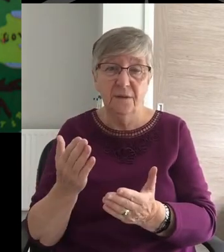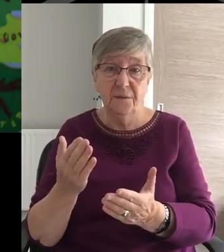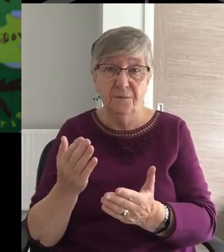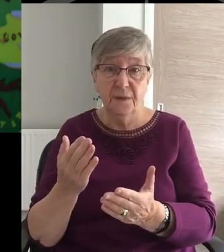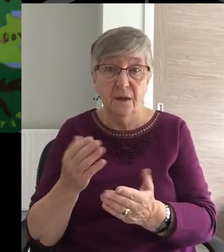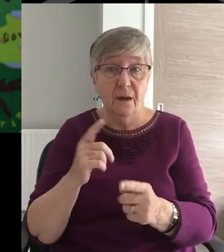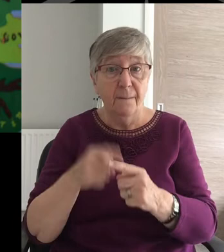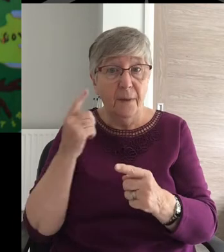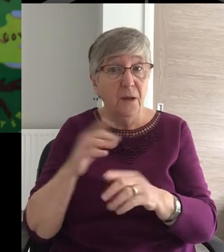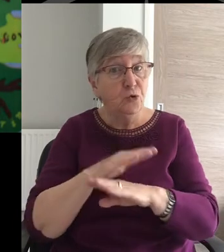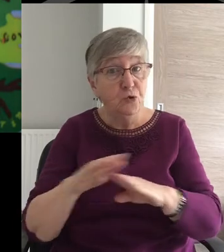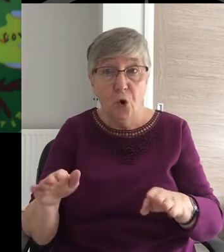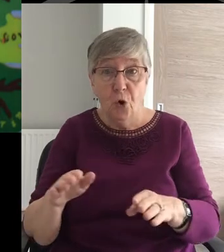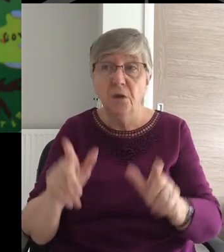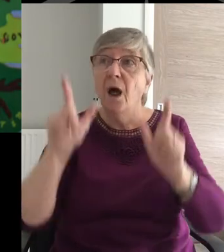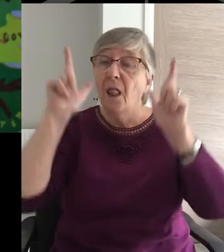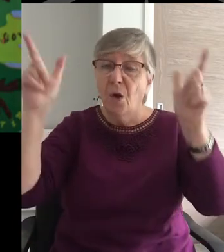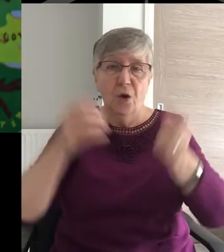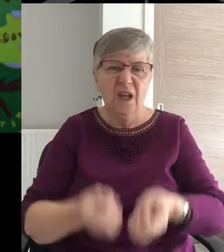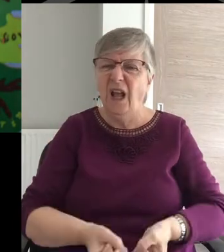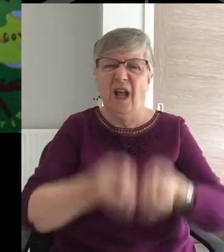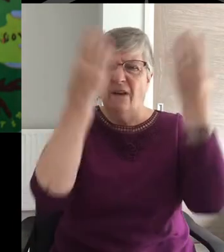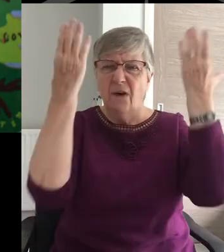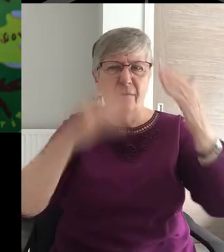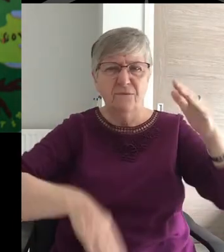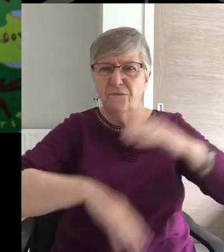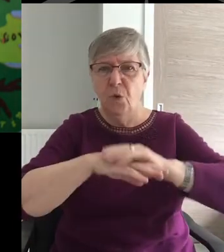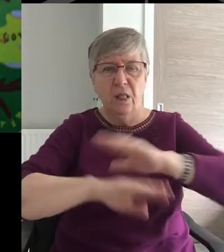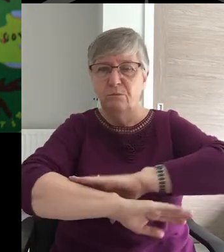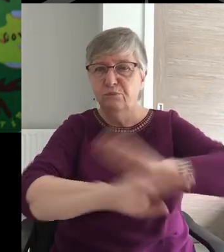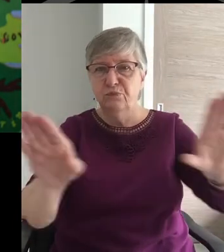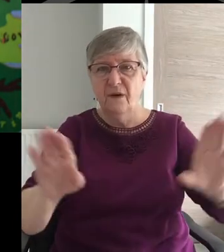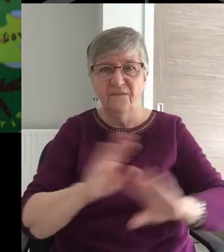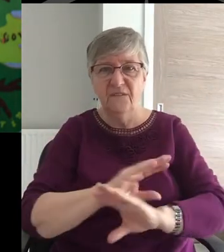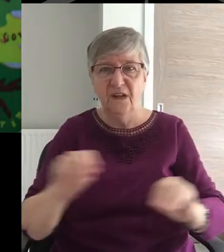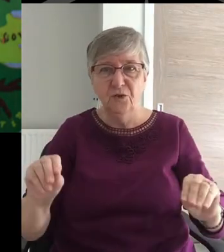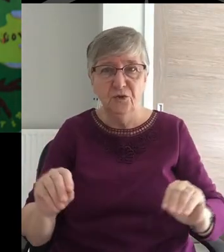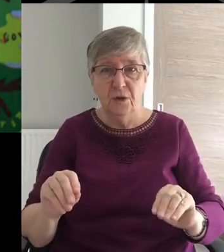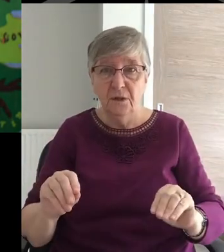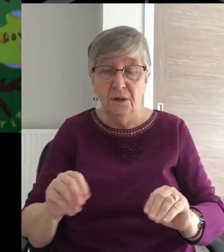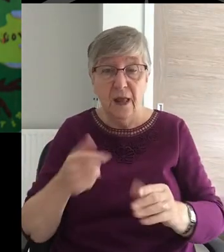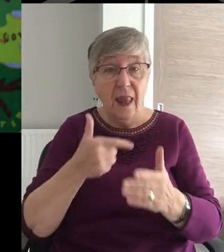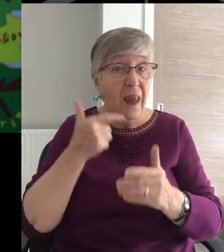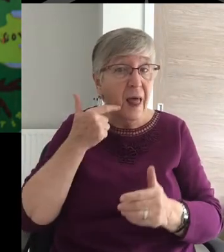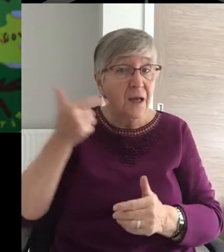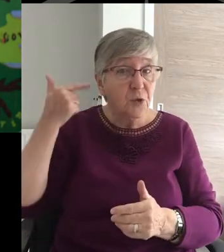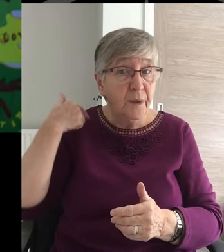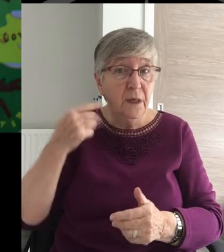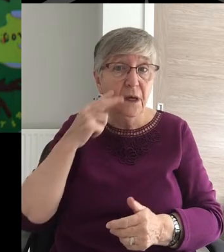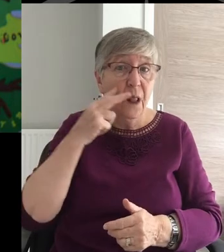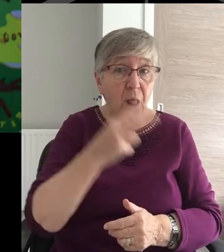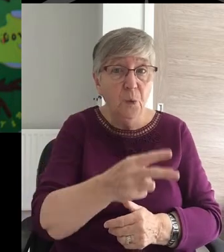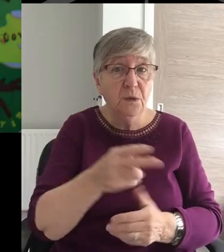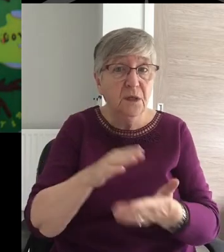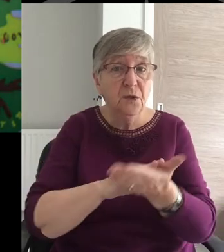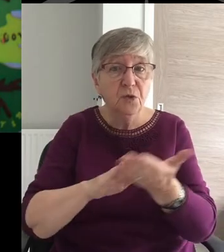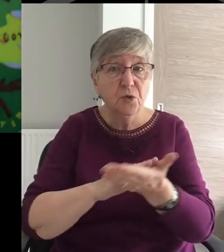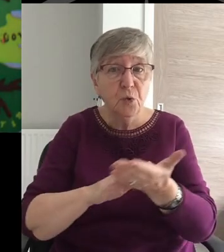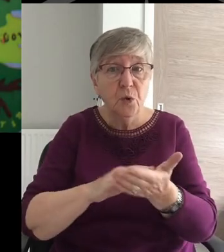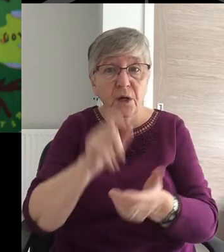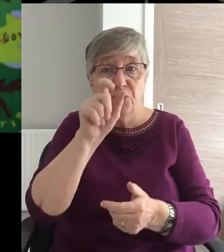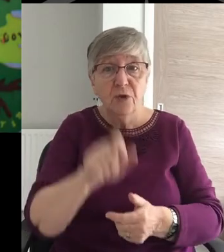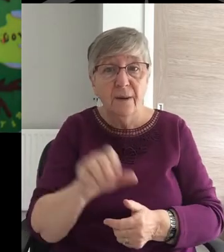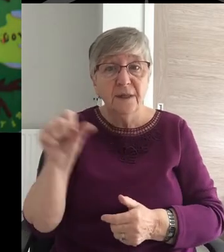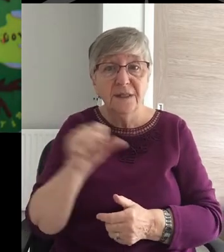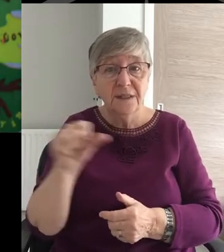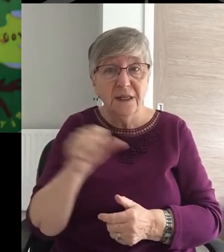Yet it was not that the Lord had given up entirely on his people. And when we looked last week at the parable in chapter 16, the emphasis